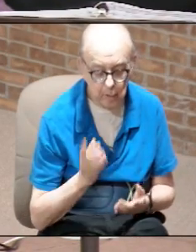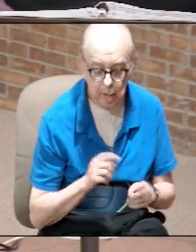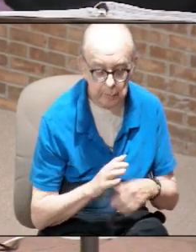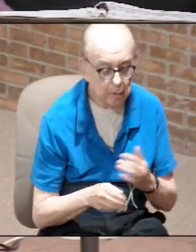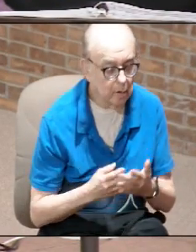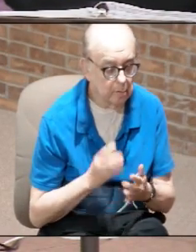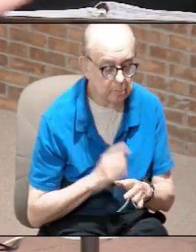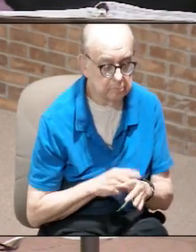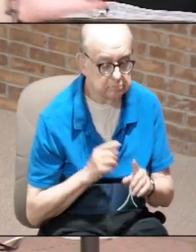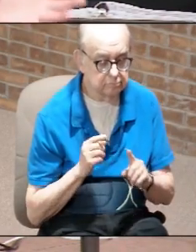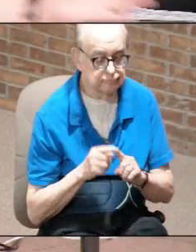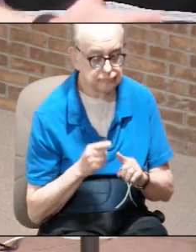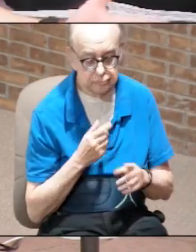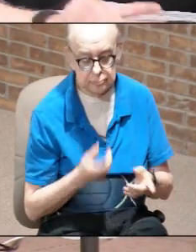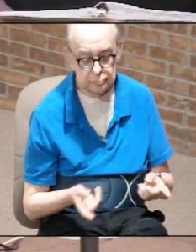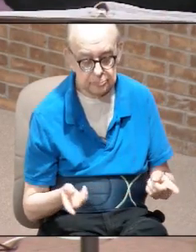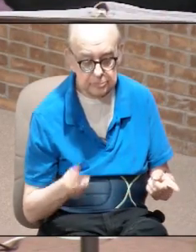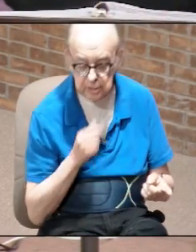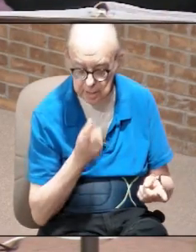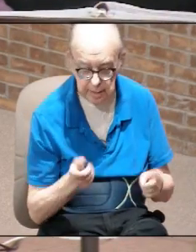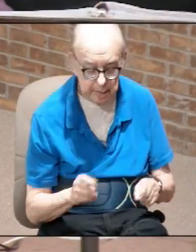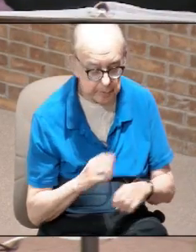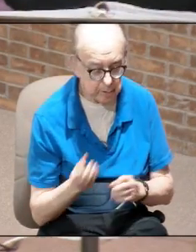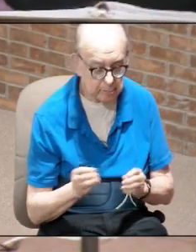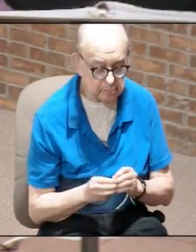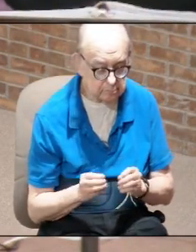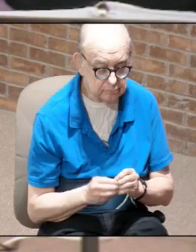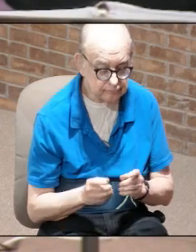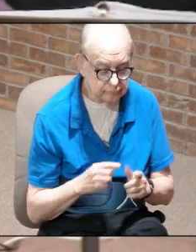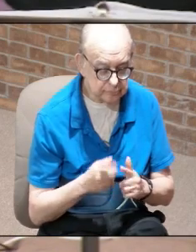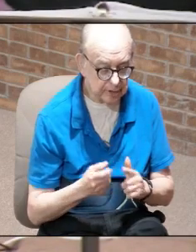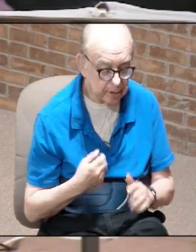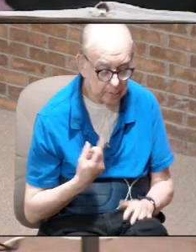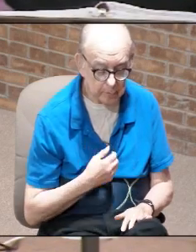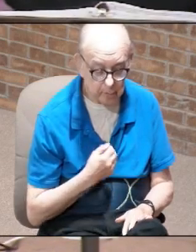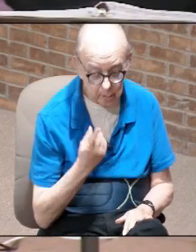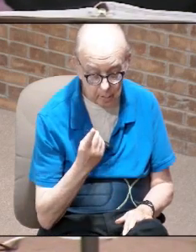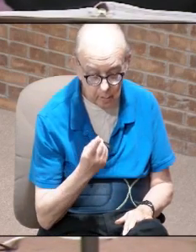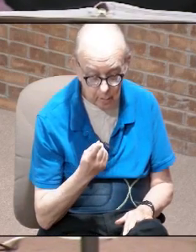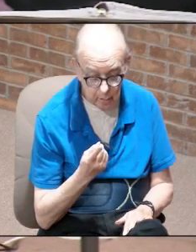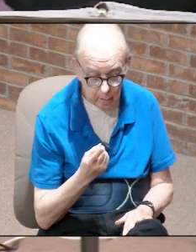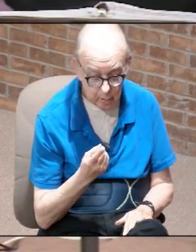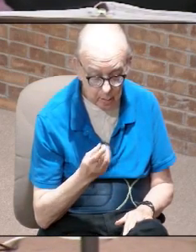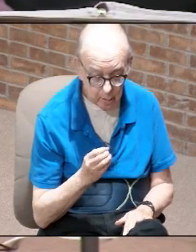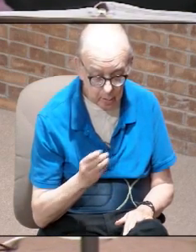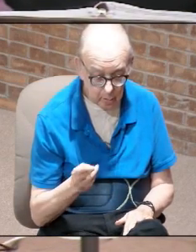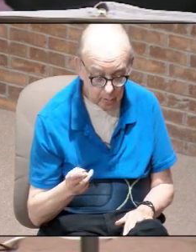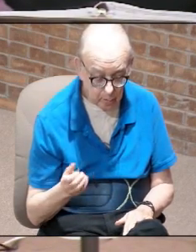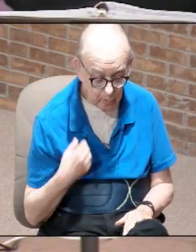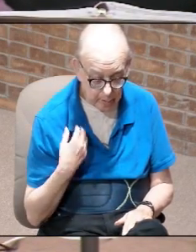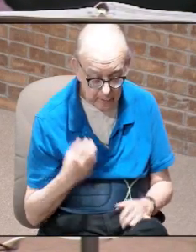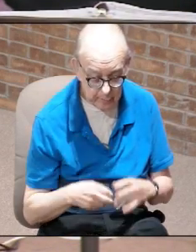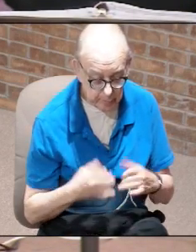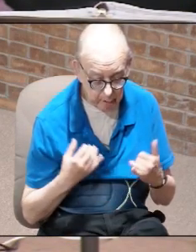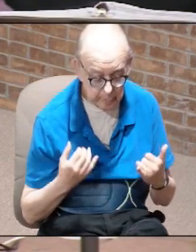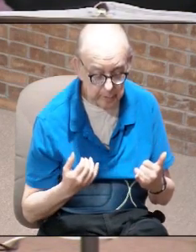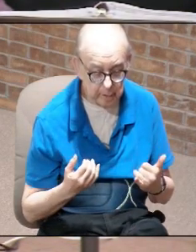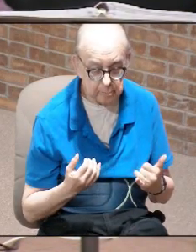time until it doesn't happen anymore. And then we realize, uh-oh, we got an issue here now.